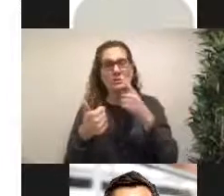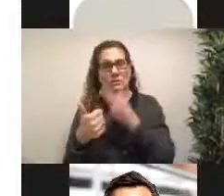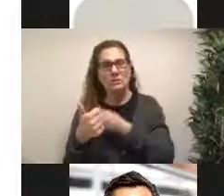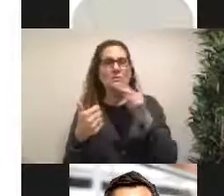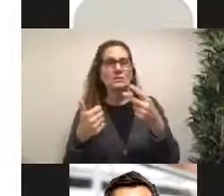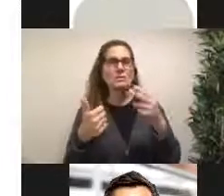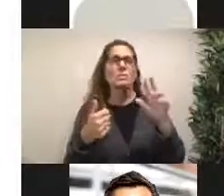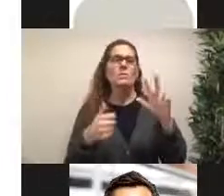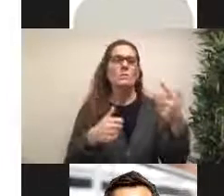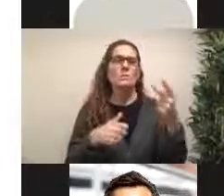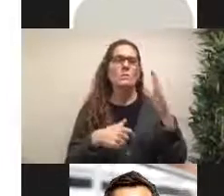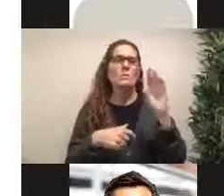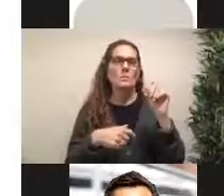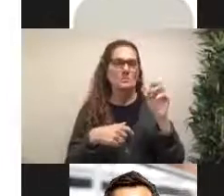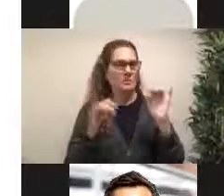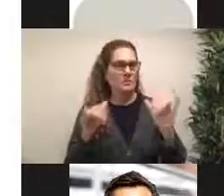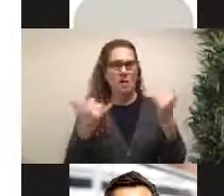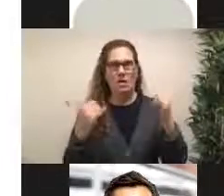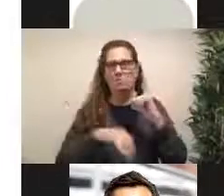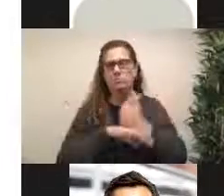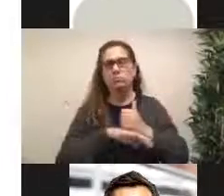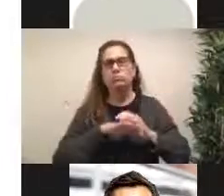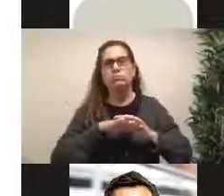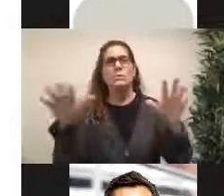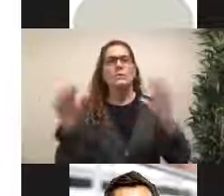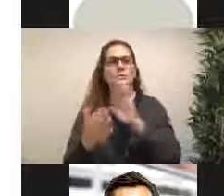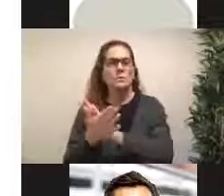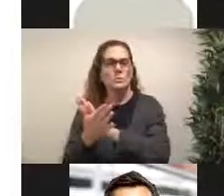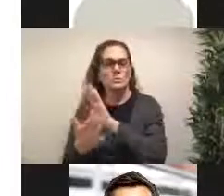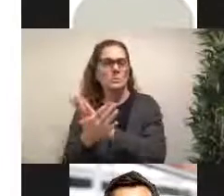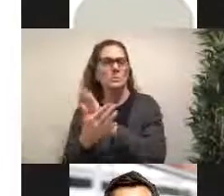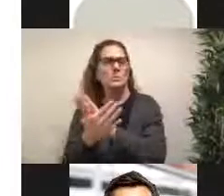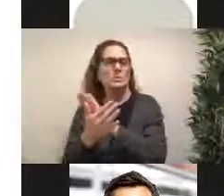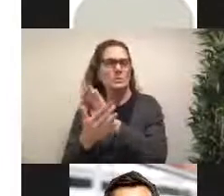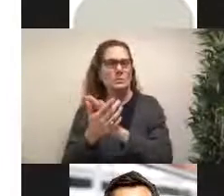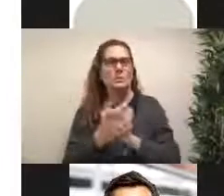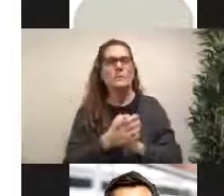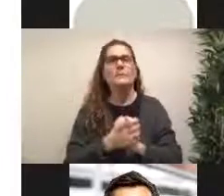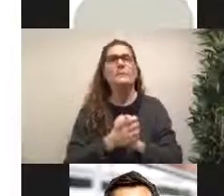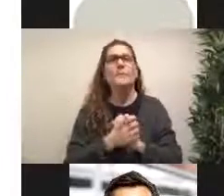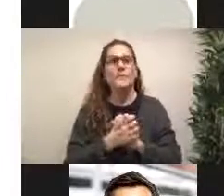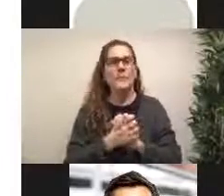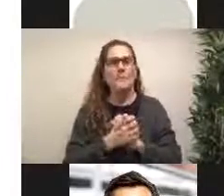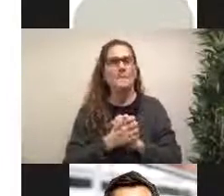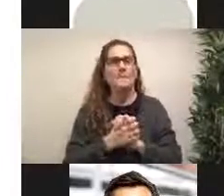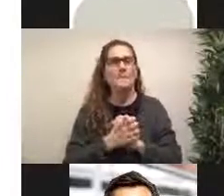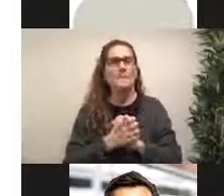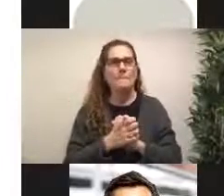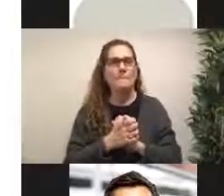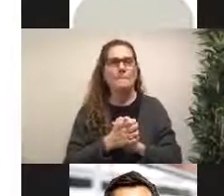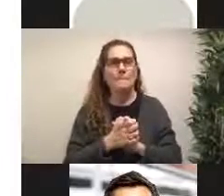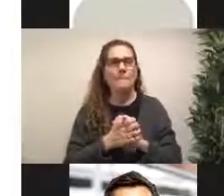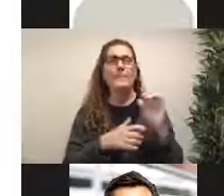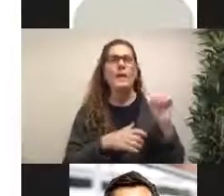school-based locations, Ascension All Saints Family Health Center and Lamb of God Church are offering vaccinations in the community